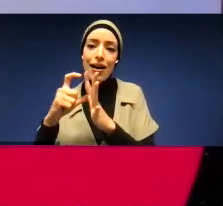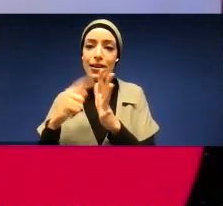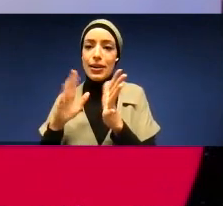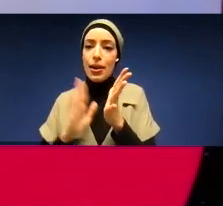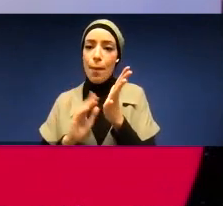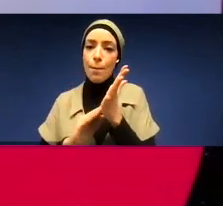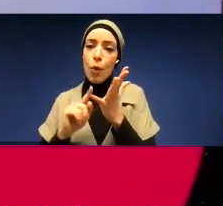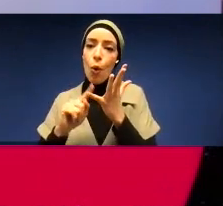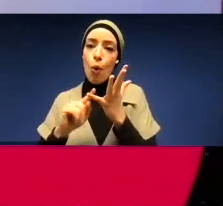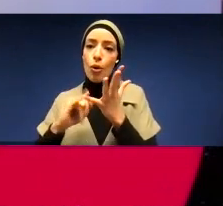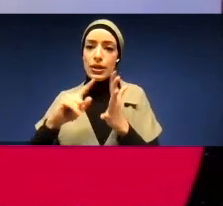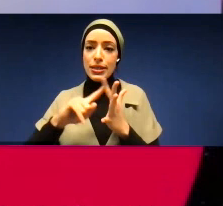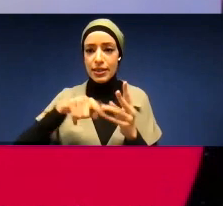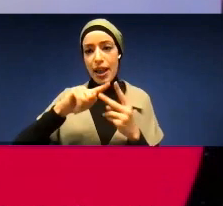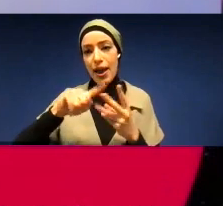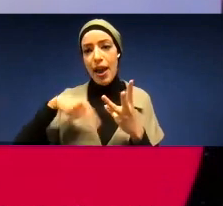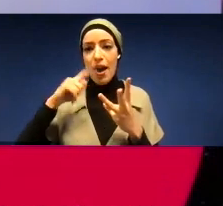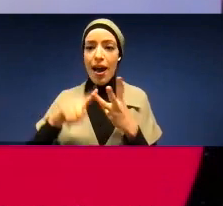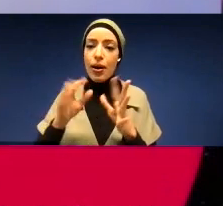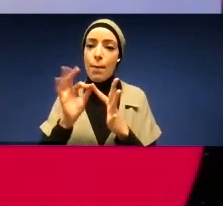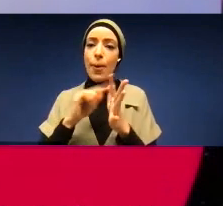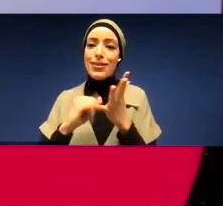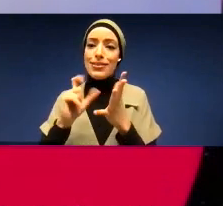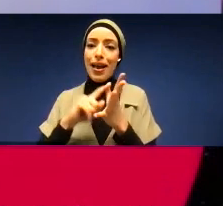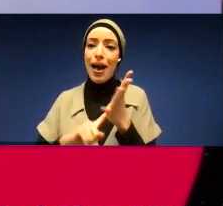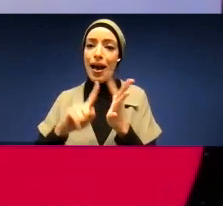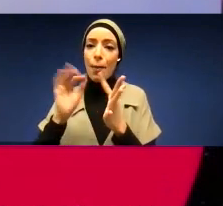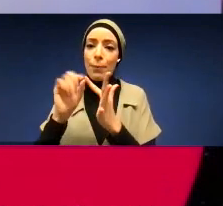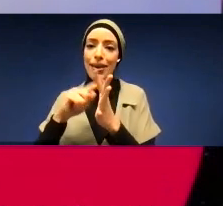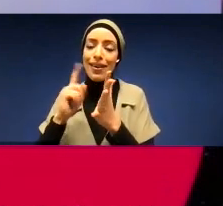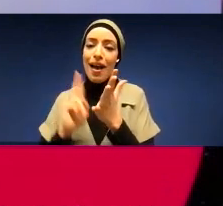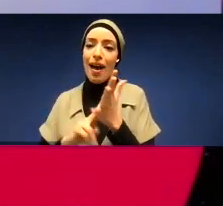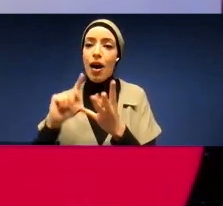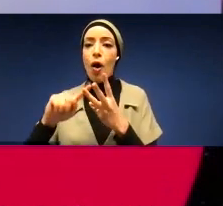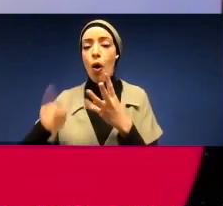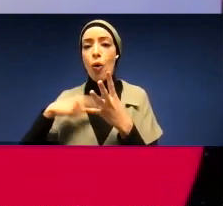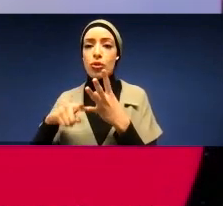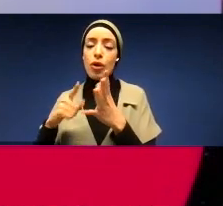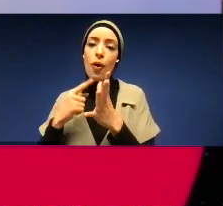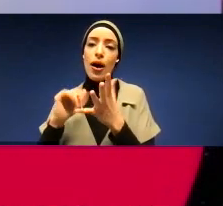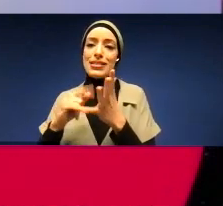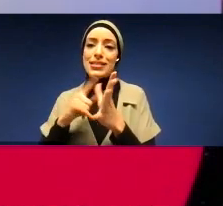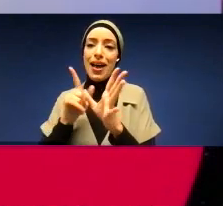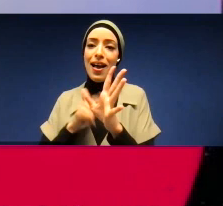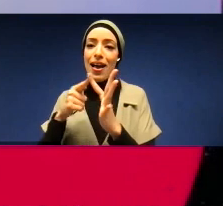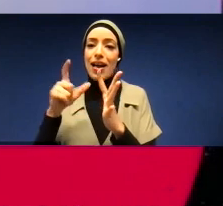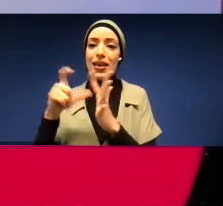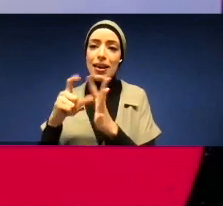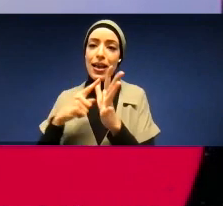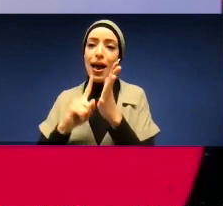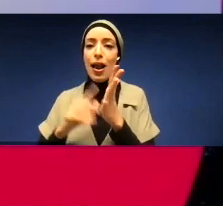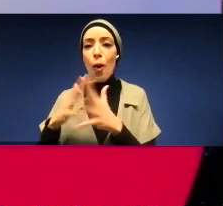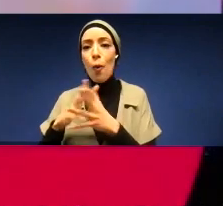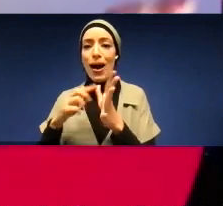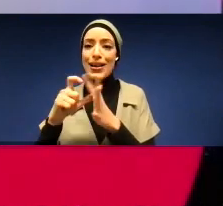Syed Alwadi, who is the Director of Advocacy at the UK-based Bahrain Institute for Rights and Democracy, also known